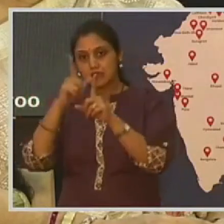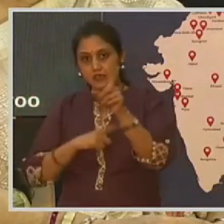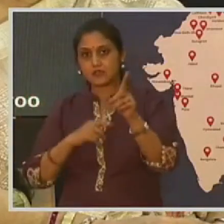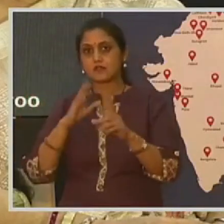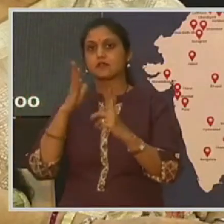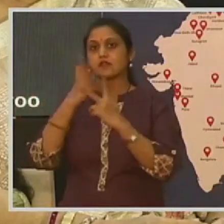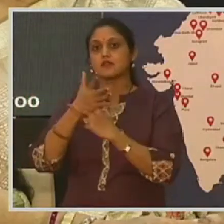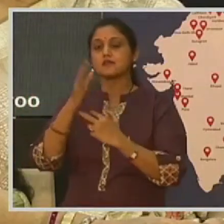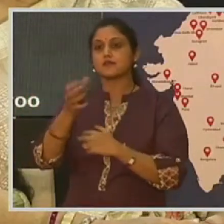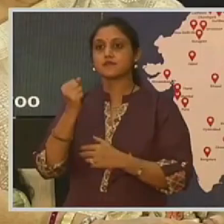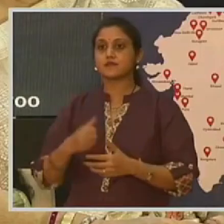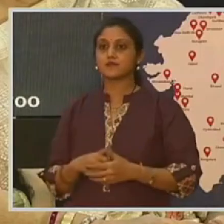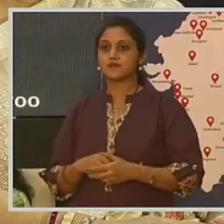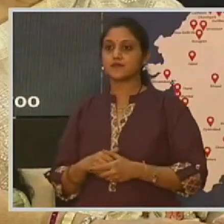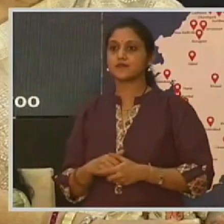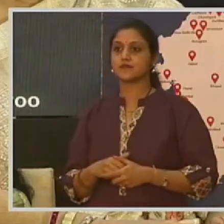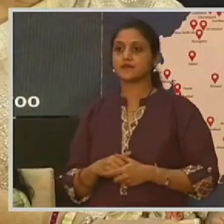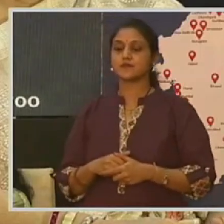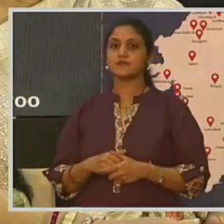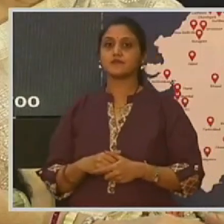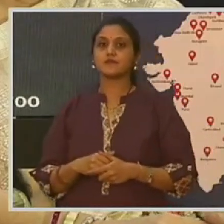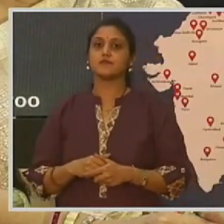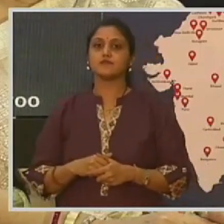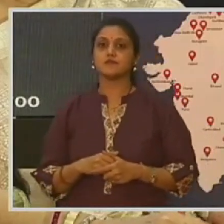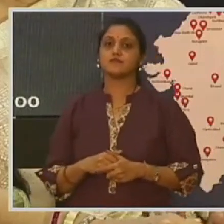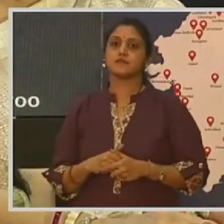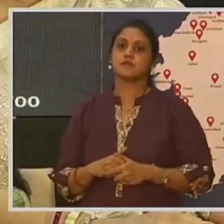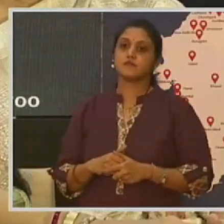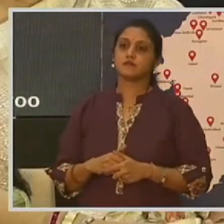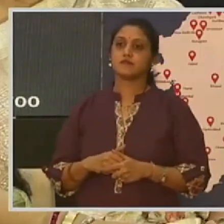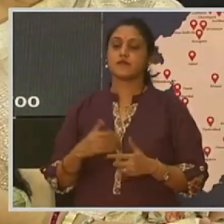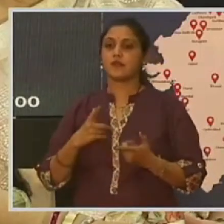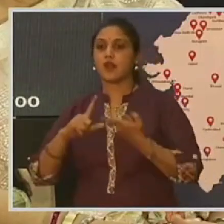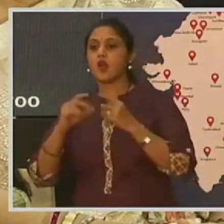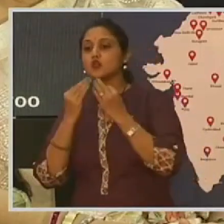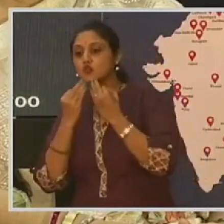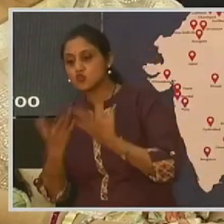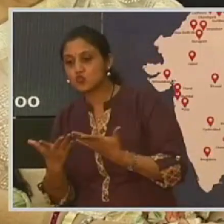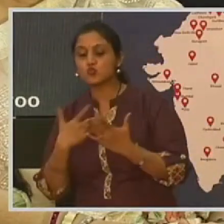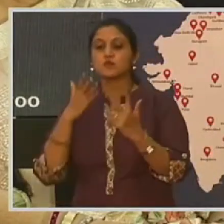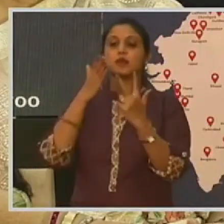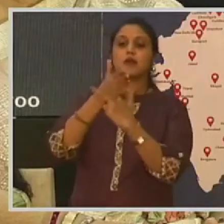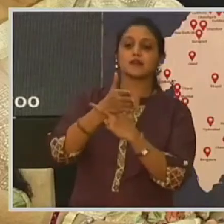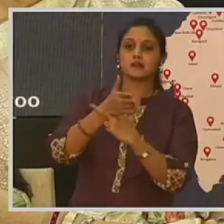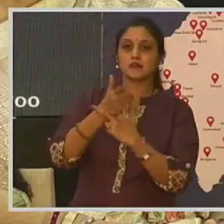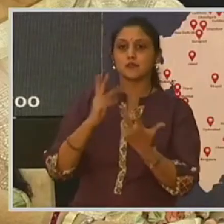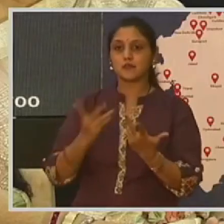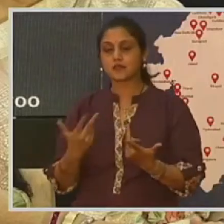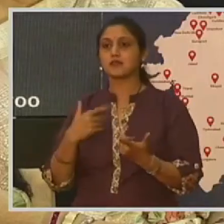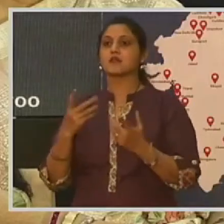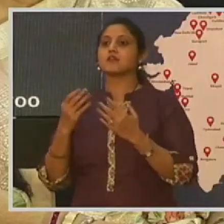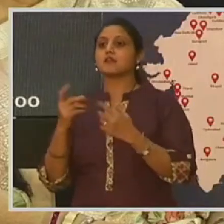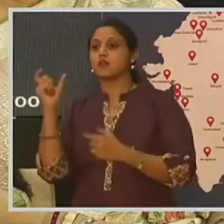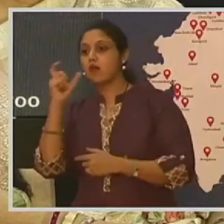the accessibility for employment and for schools and for many other areas that